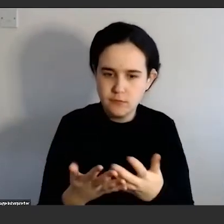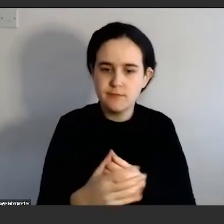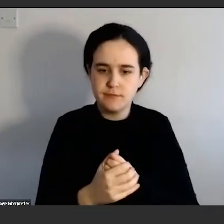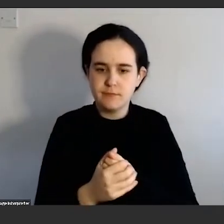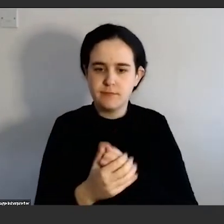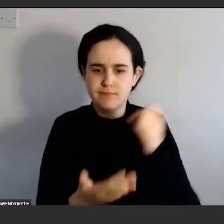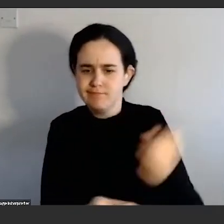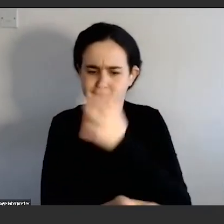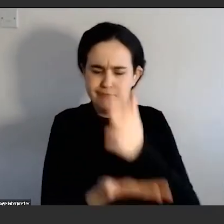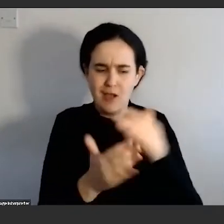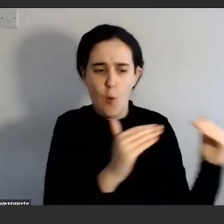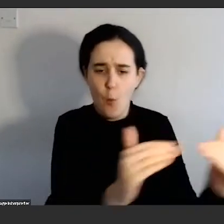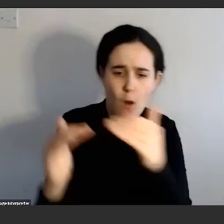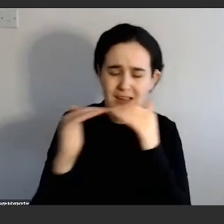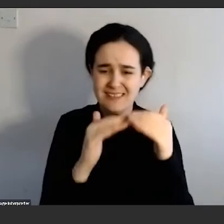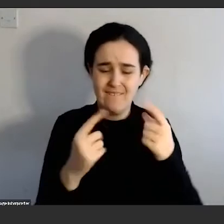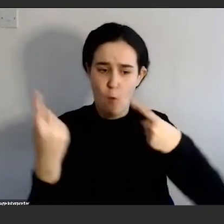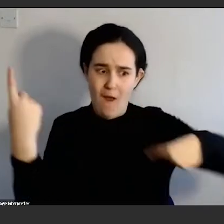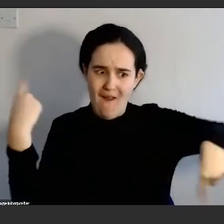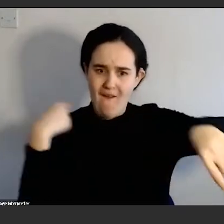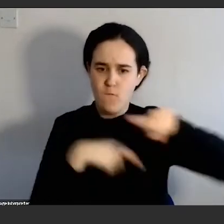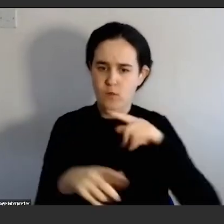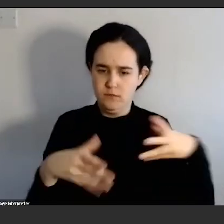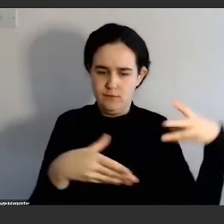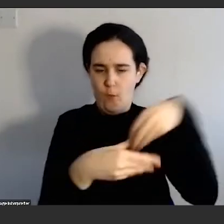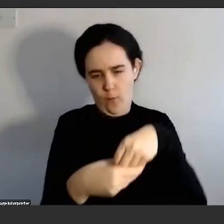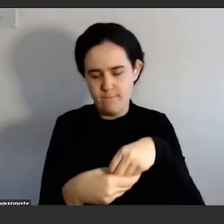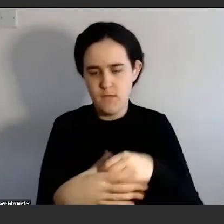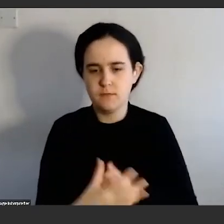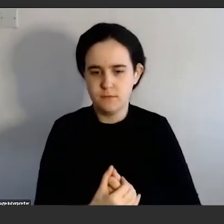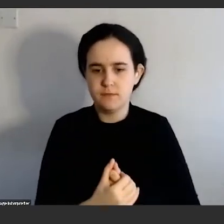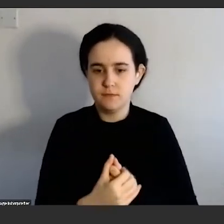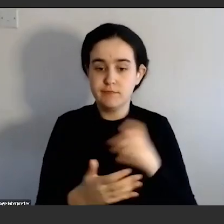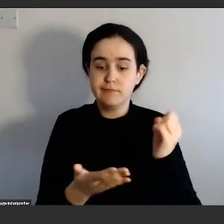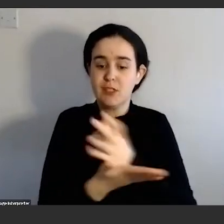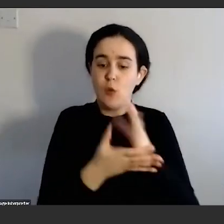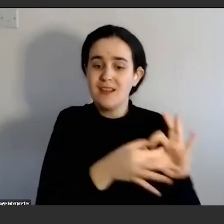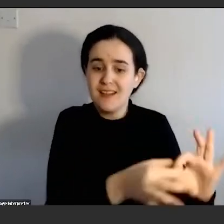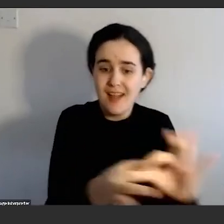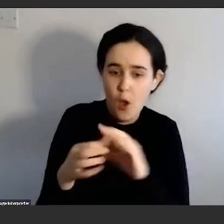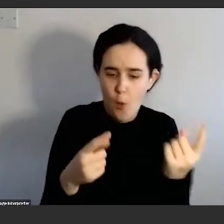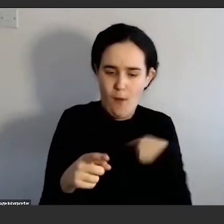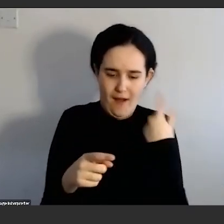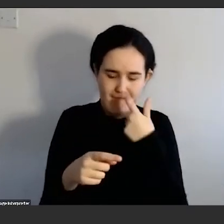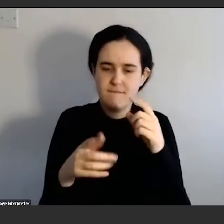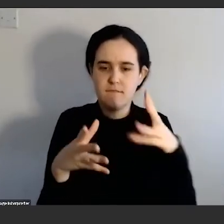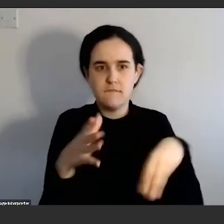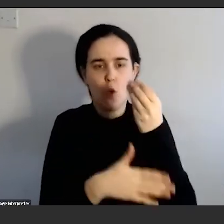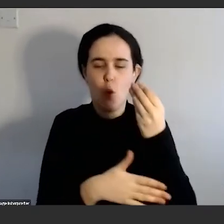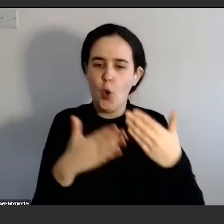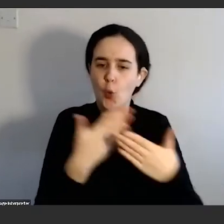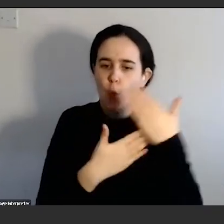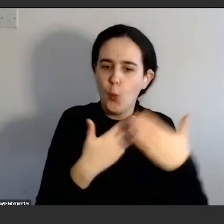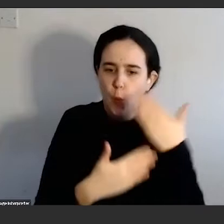find new and creative ways to deliver health services. And I have to add, especially sexual and